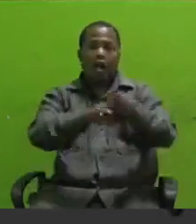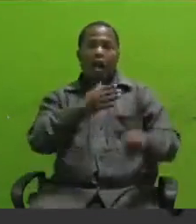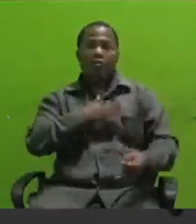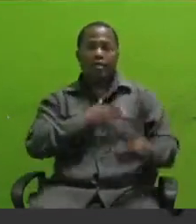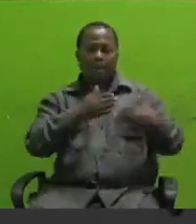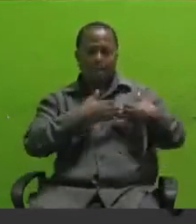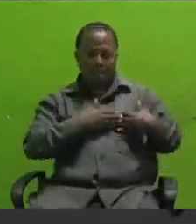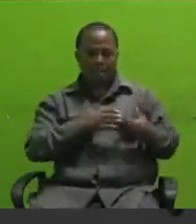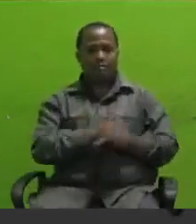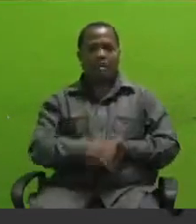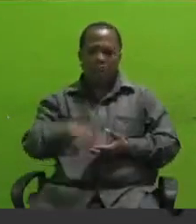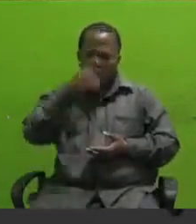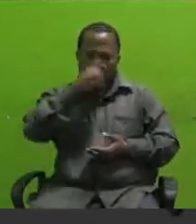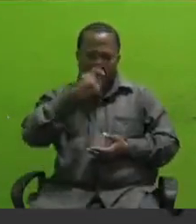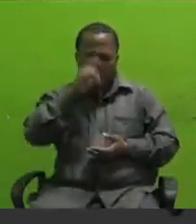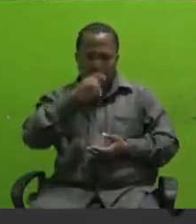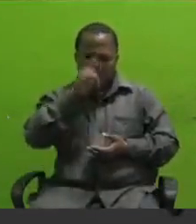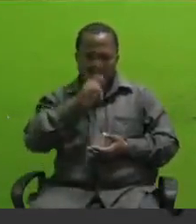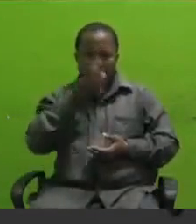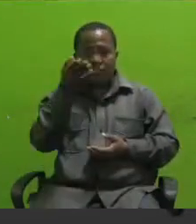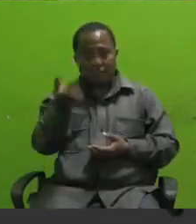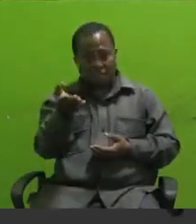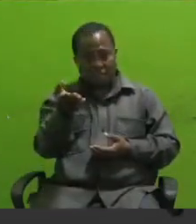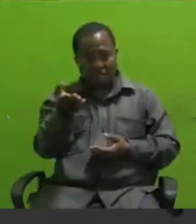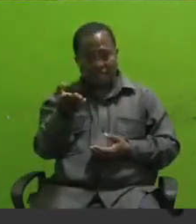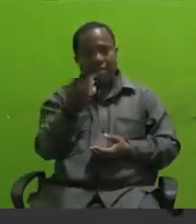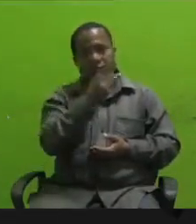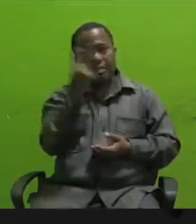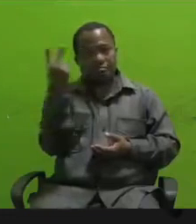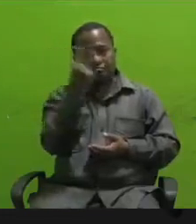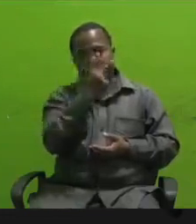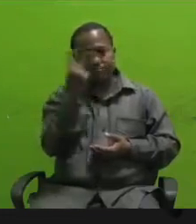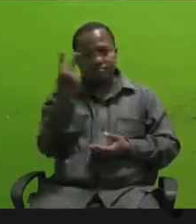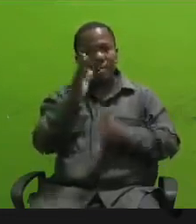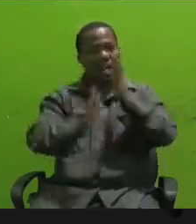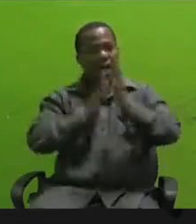My dear friends, observe these two signs.